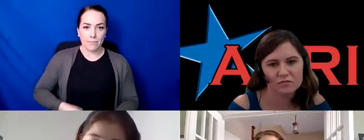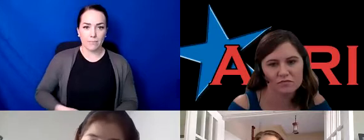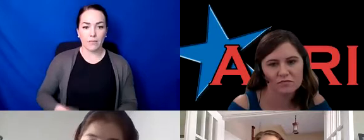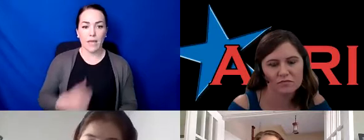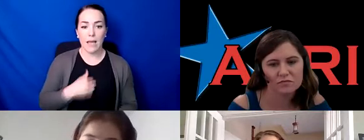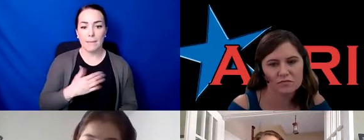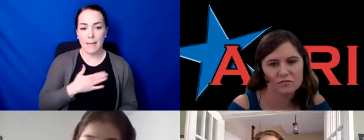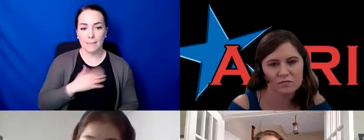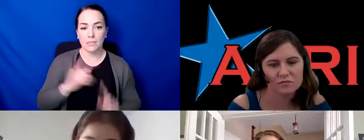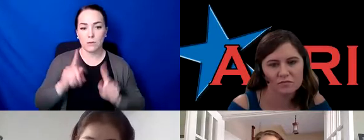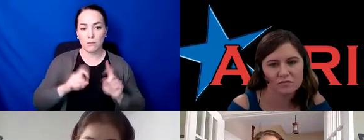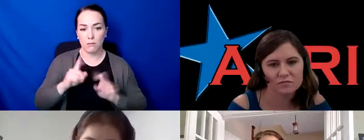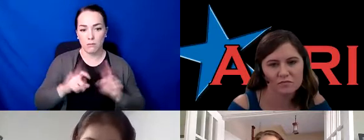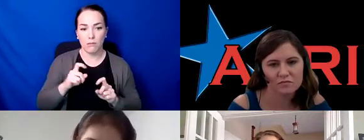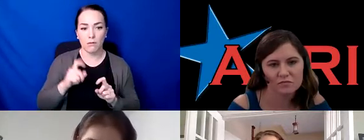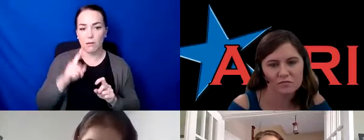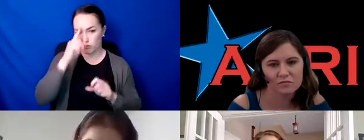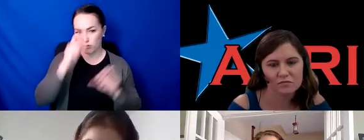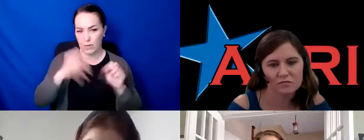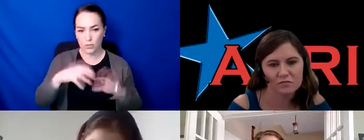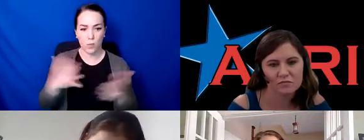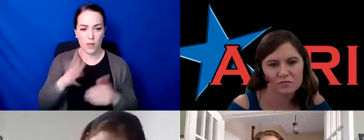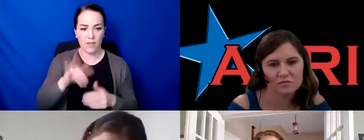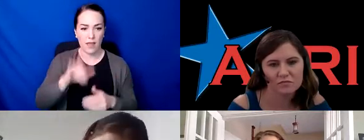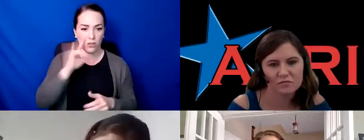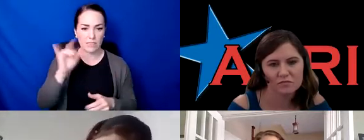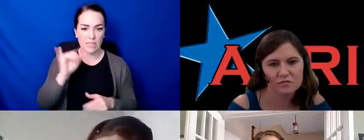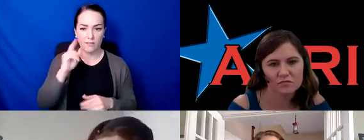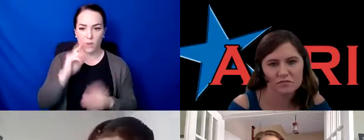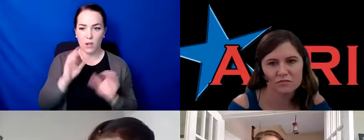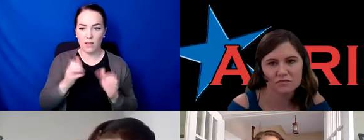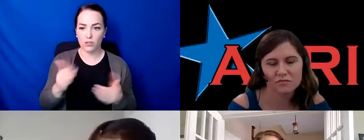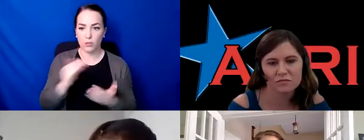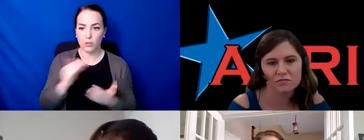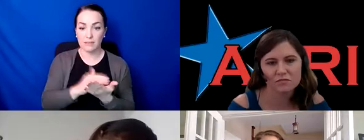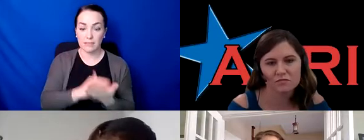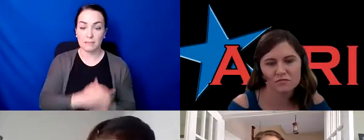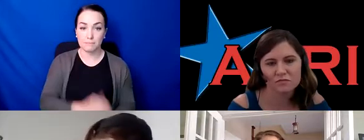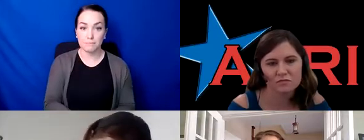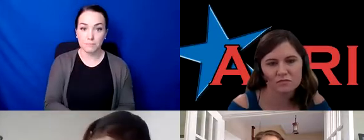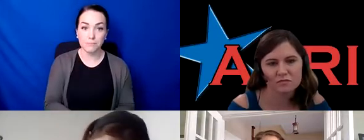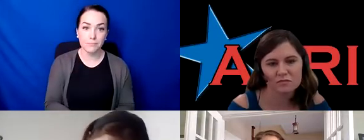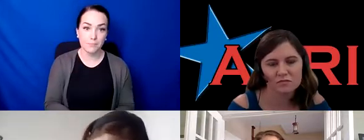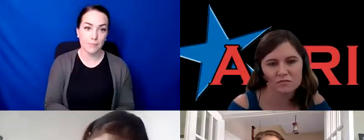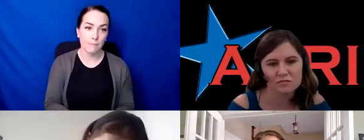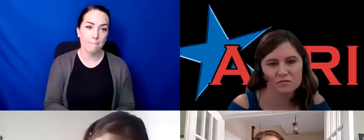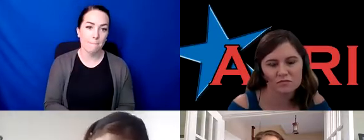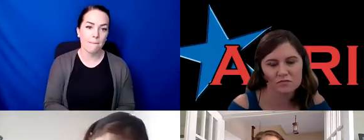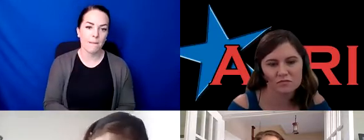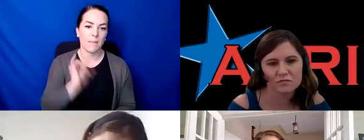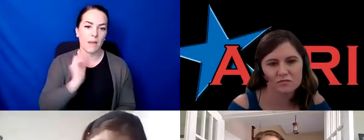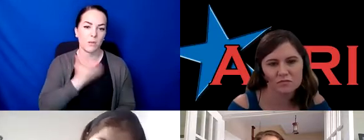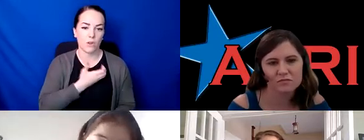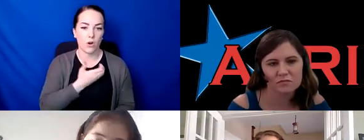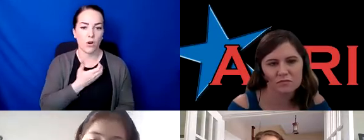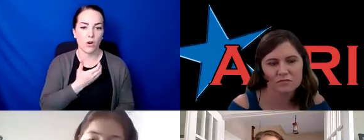and brainstorm on what that would look like in a classroom lesson. But that's kind of the workaround that we did when we used